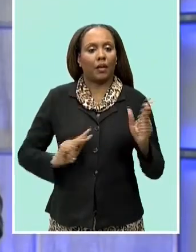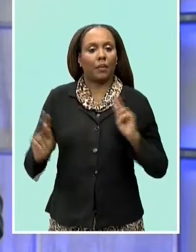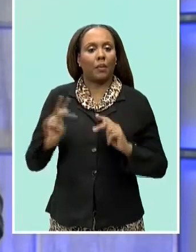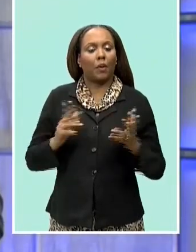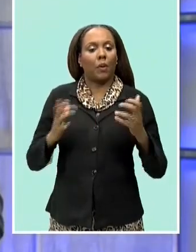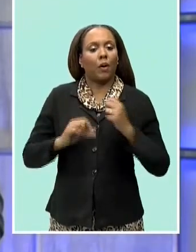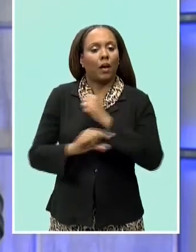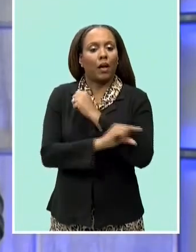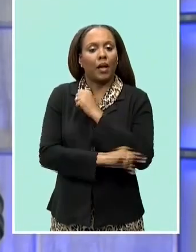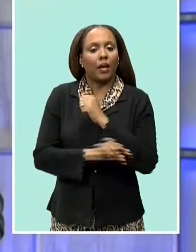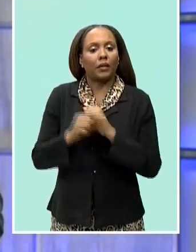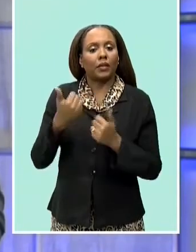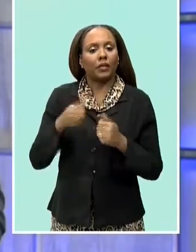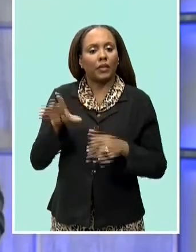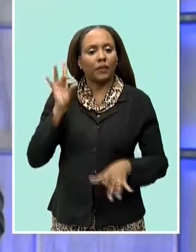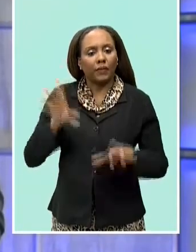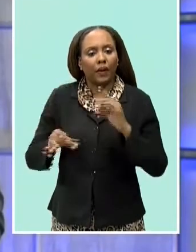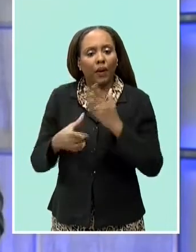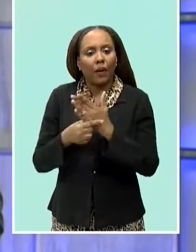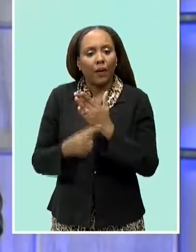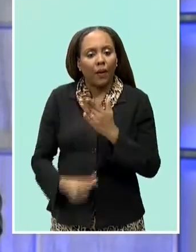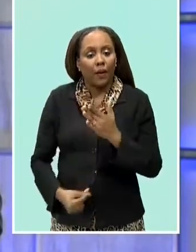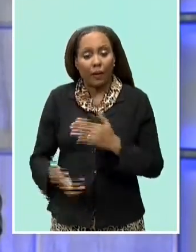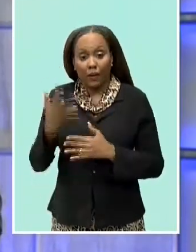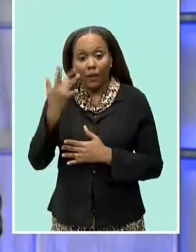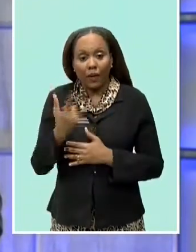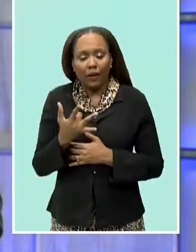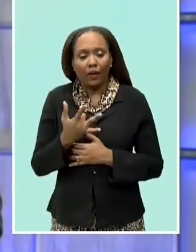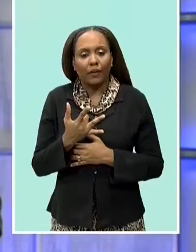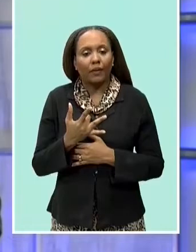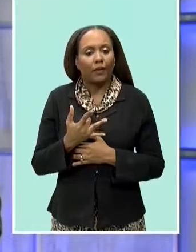oil exploration and production so that they can